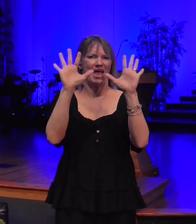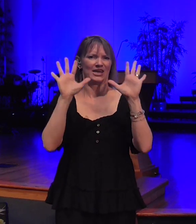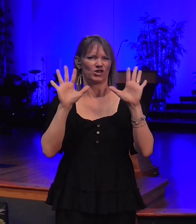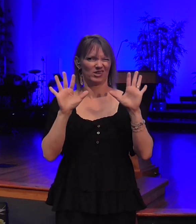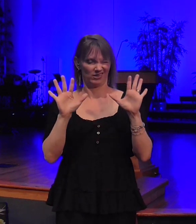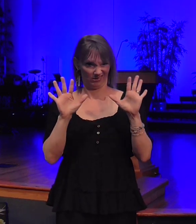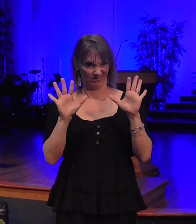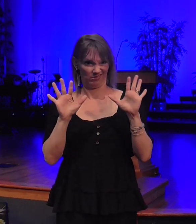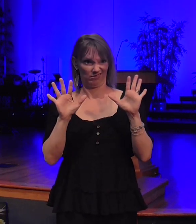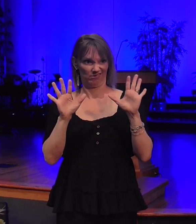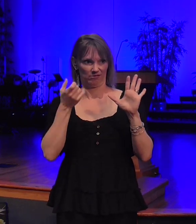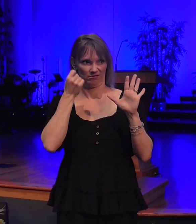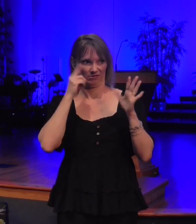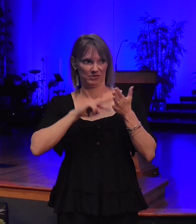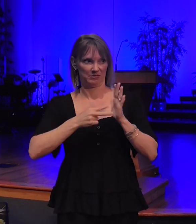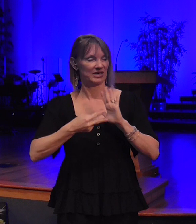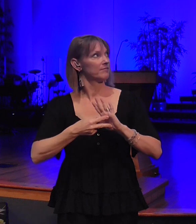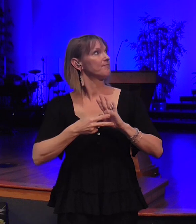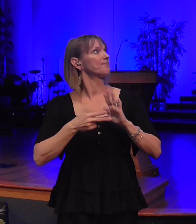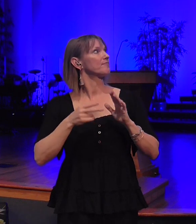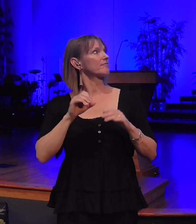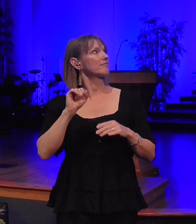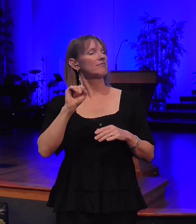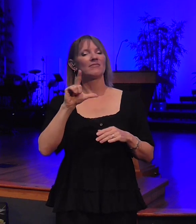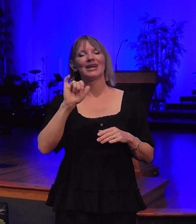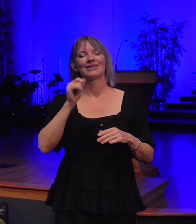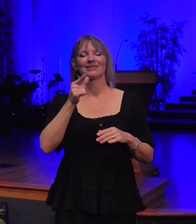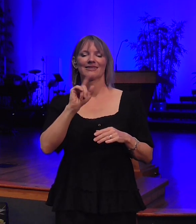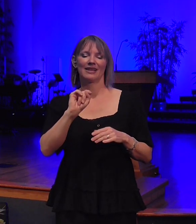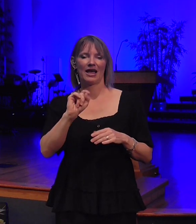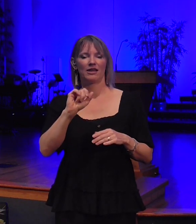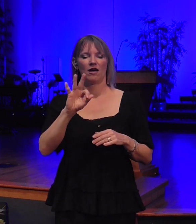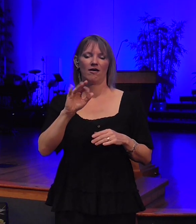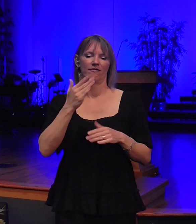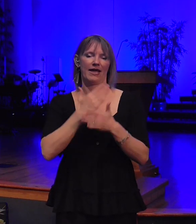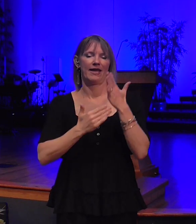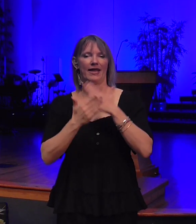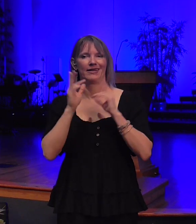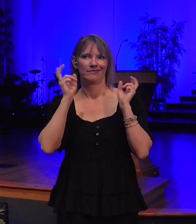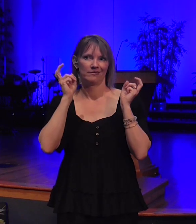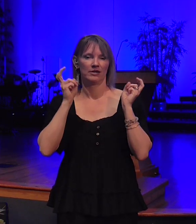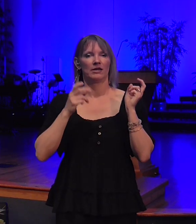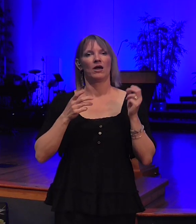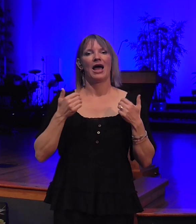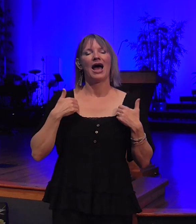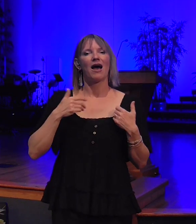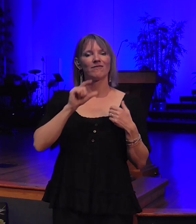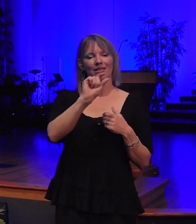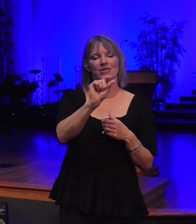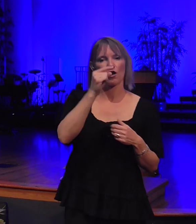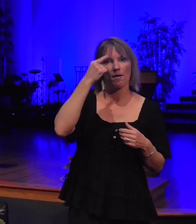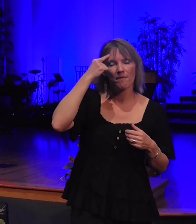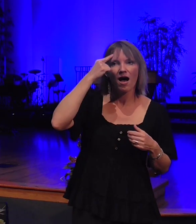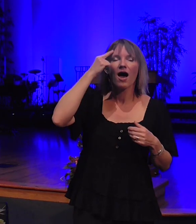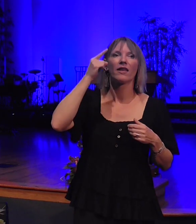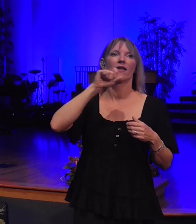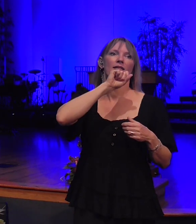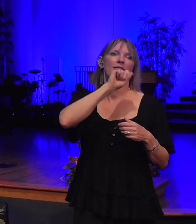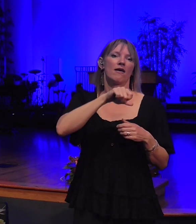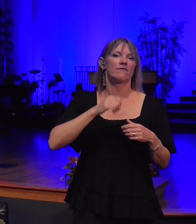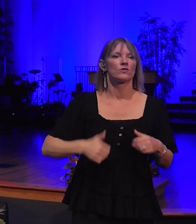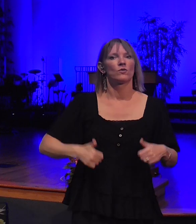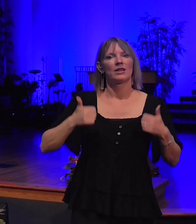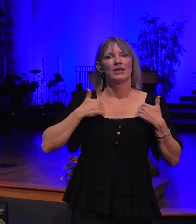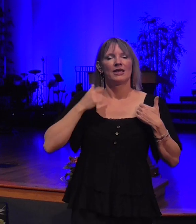explain. Spiritual sleight of hand. See, we've got this thing called a little mind. I definitely do. And it loves to live in the illusion that it's